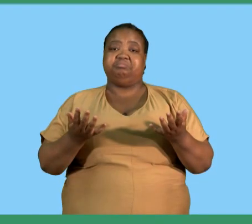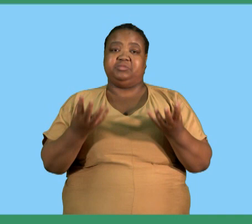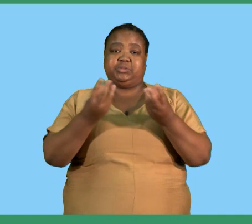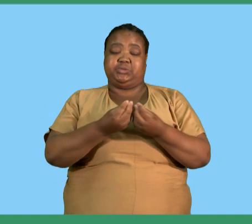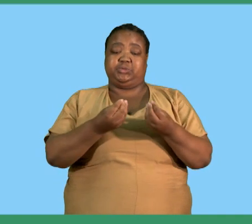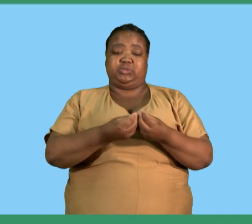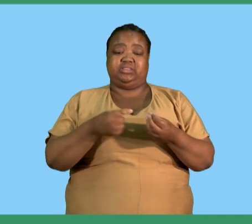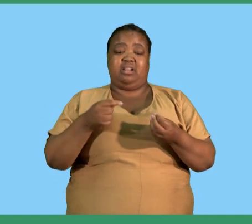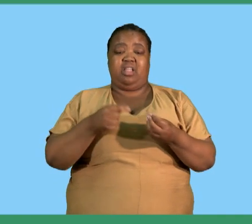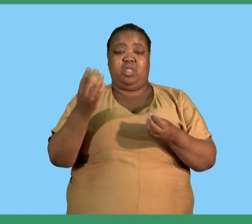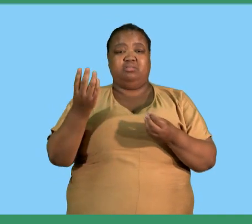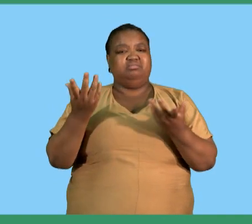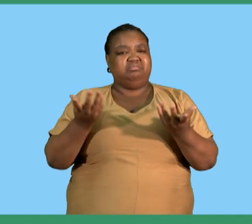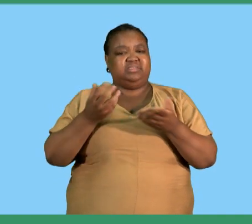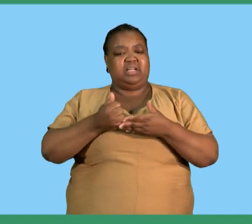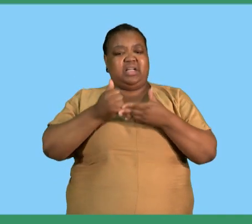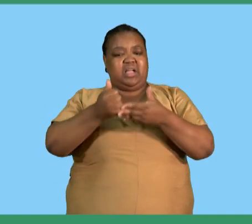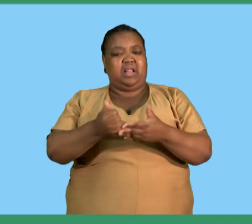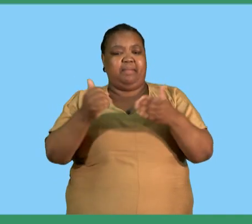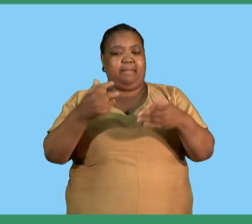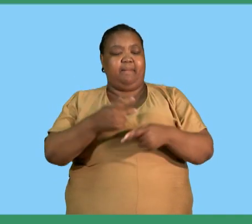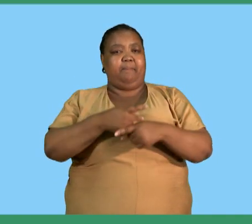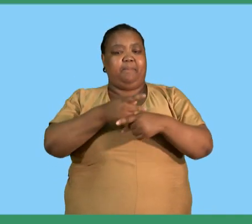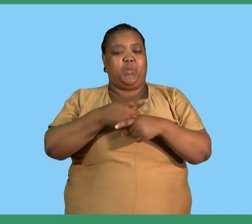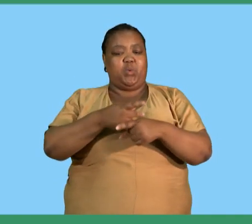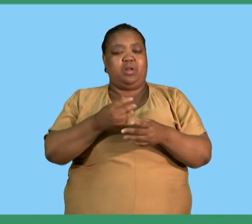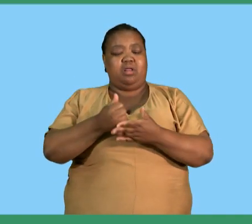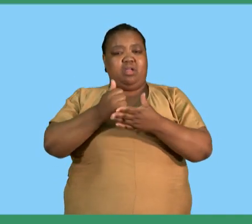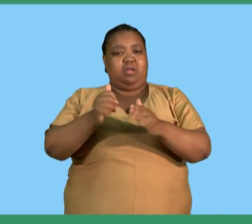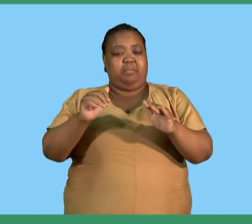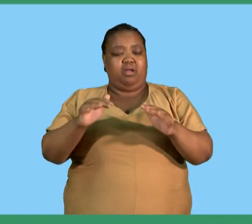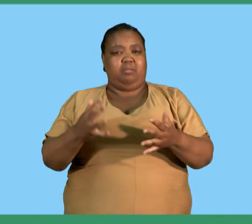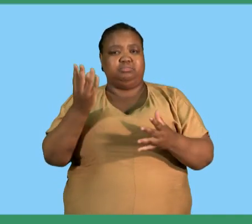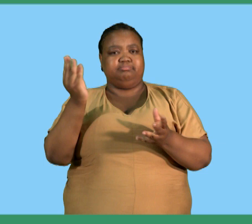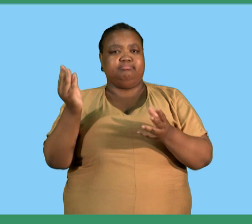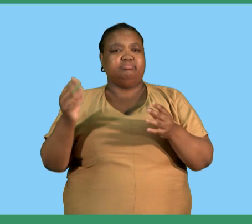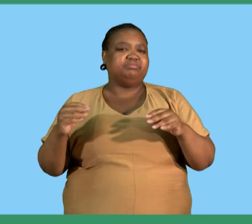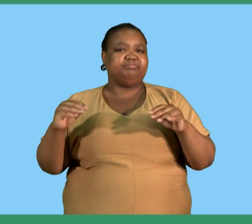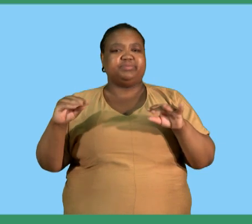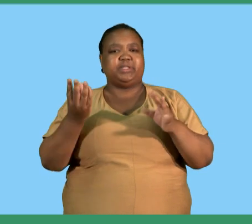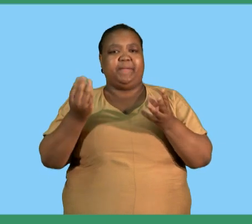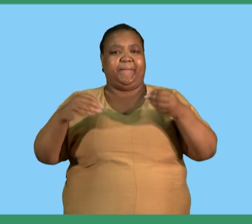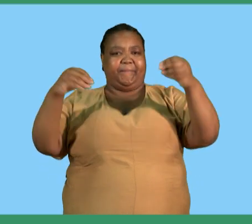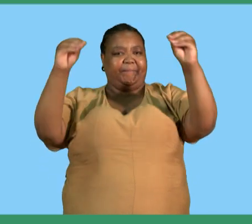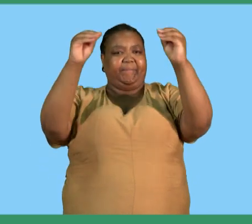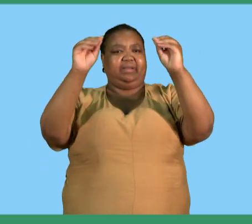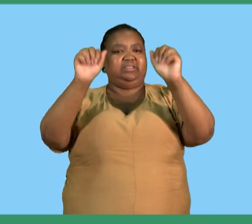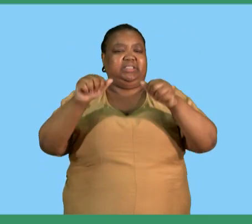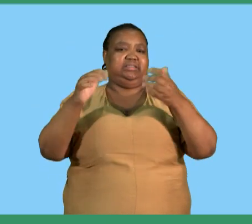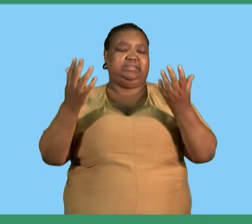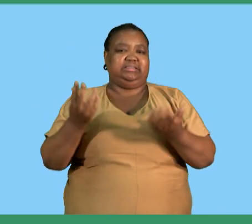exaggerating the merits, or you can say the benefits of the product, or false promises. So you need to be honest again. Do